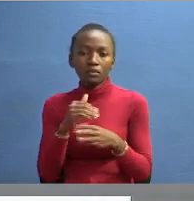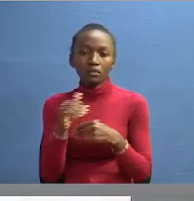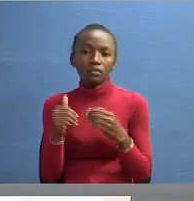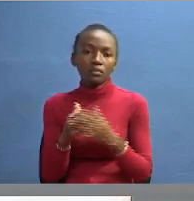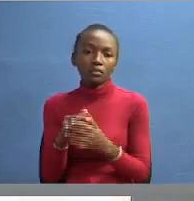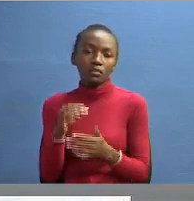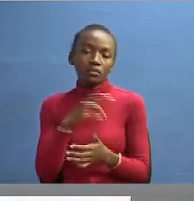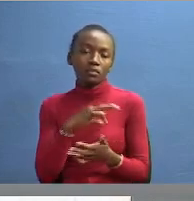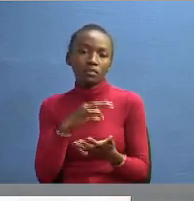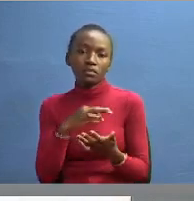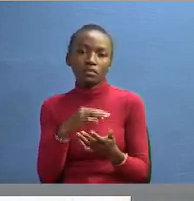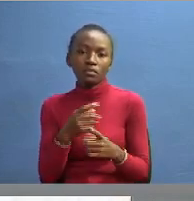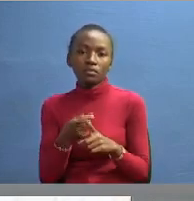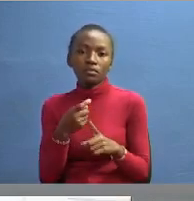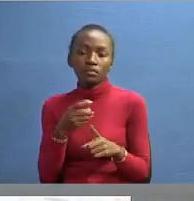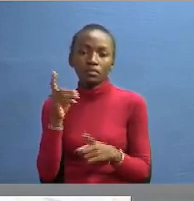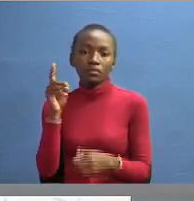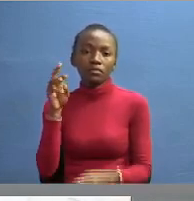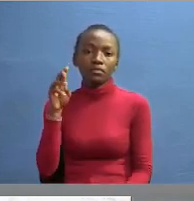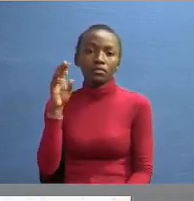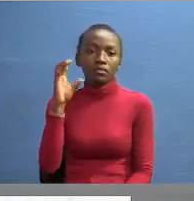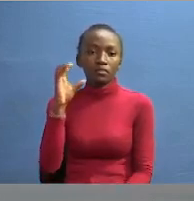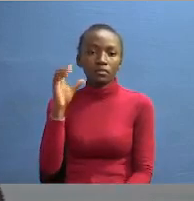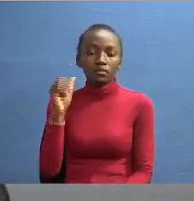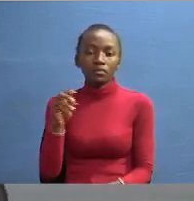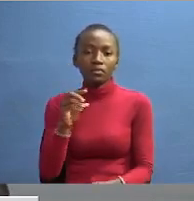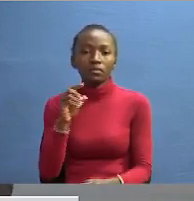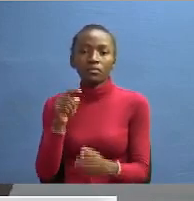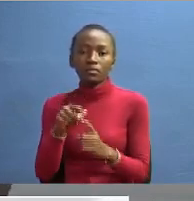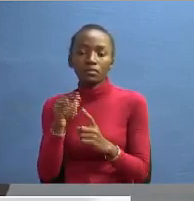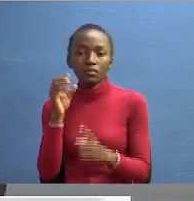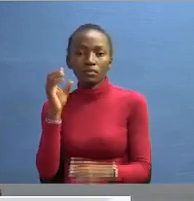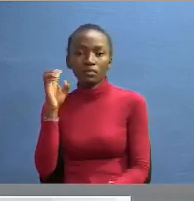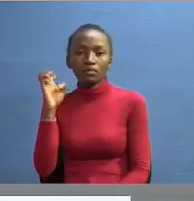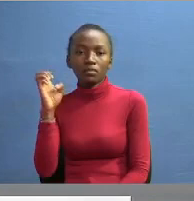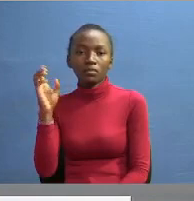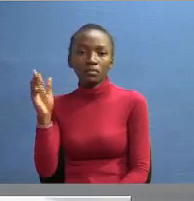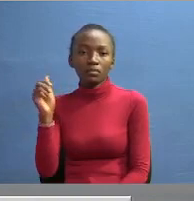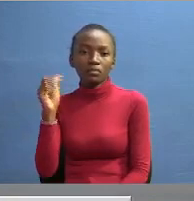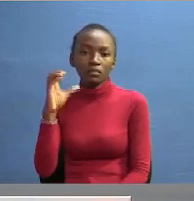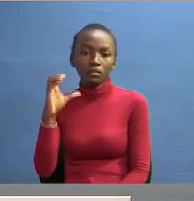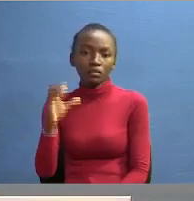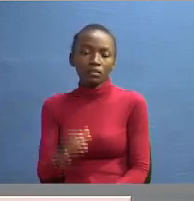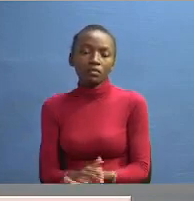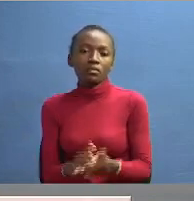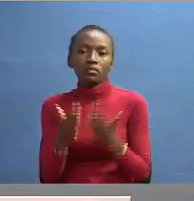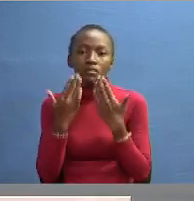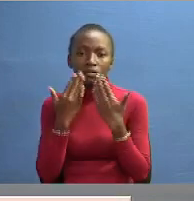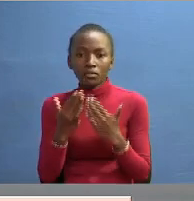EAC, of course, shall be enjoyed in the entire region. Thank you so much, Dr. for your input on this. Thank you, Modi.